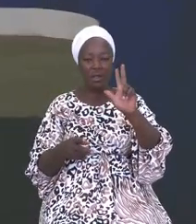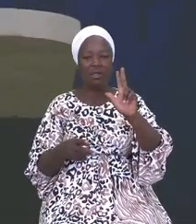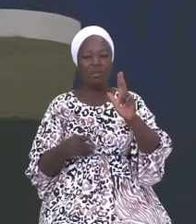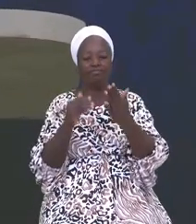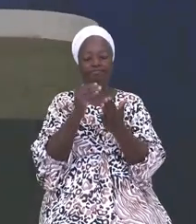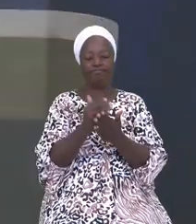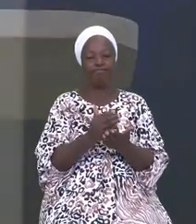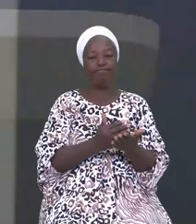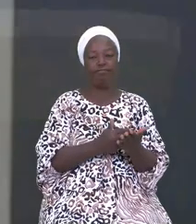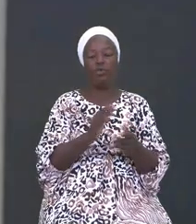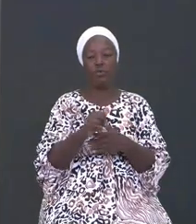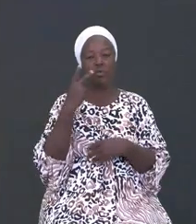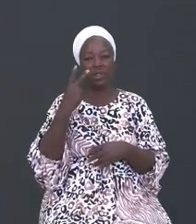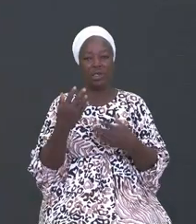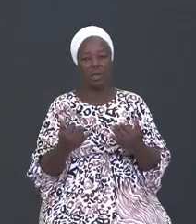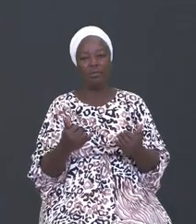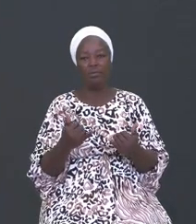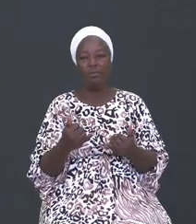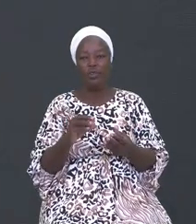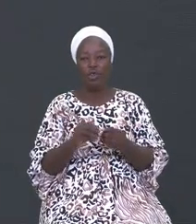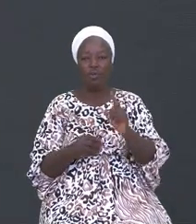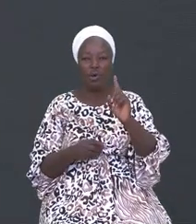we're dealing with here. Number one,